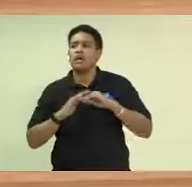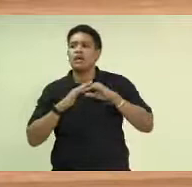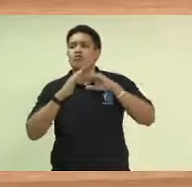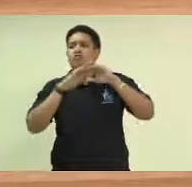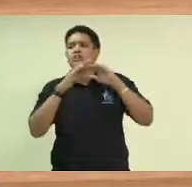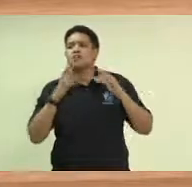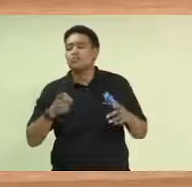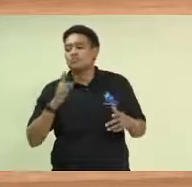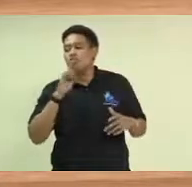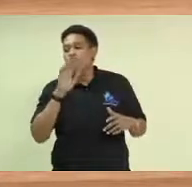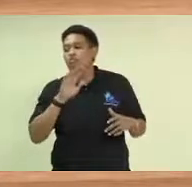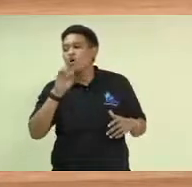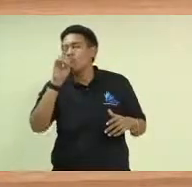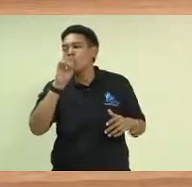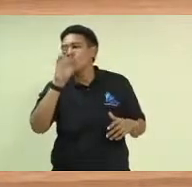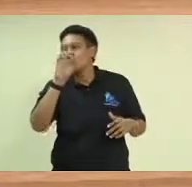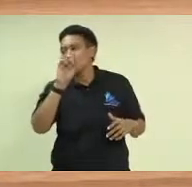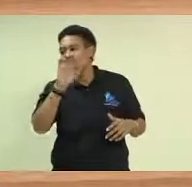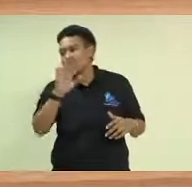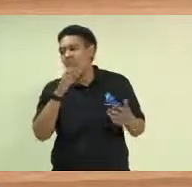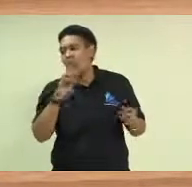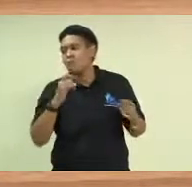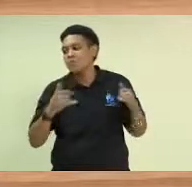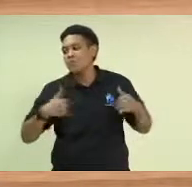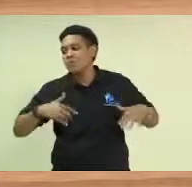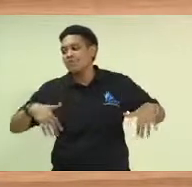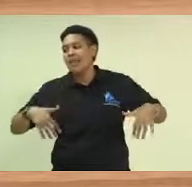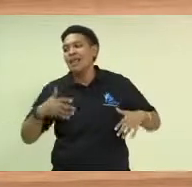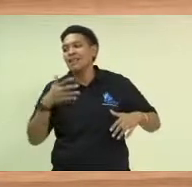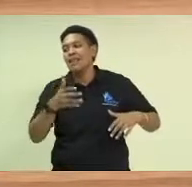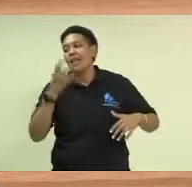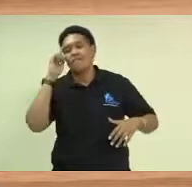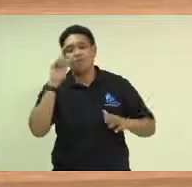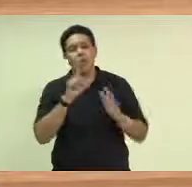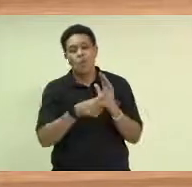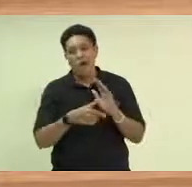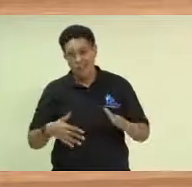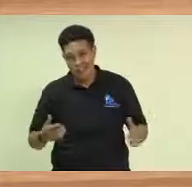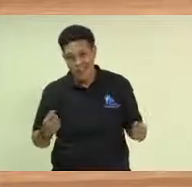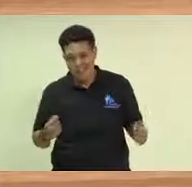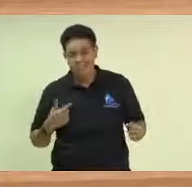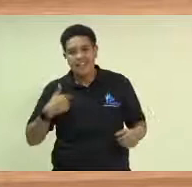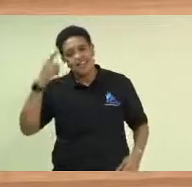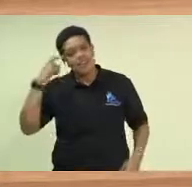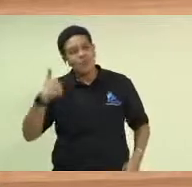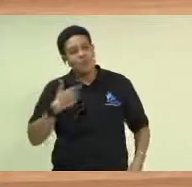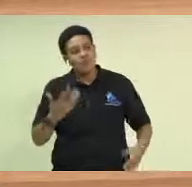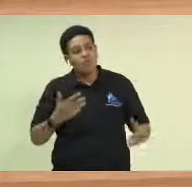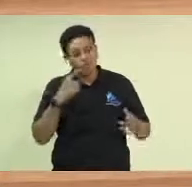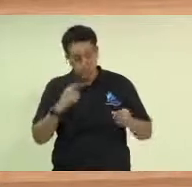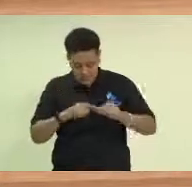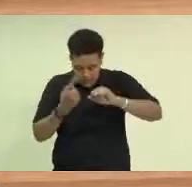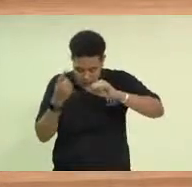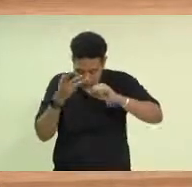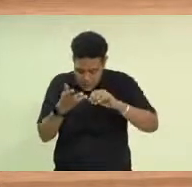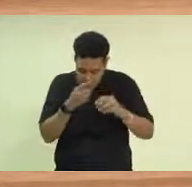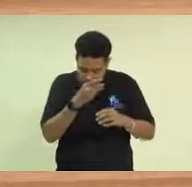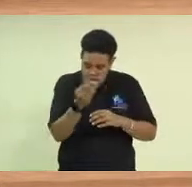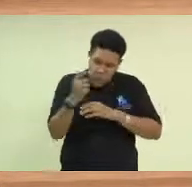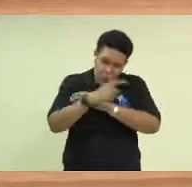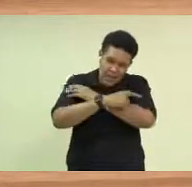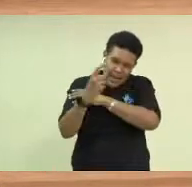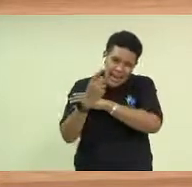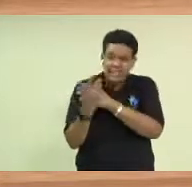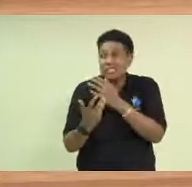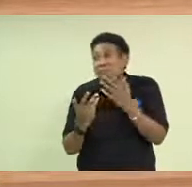to just above 250, which we haven't been there for a while. I think we probably started out a few